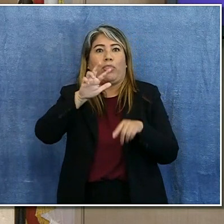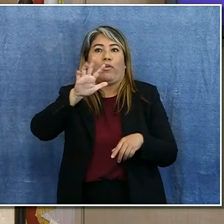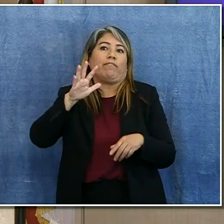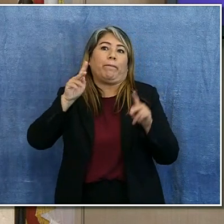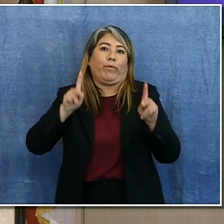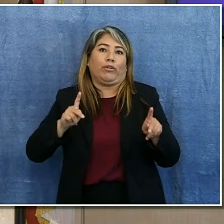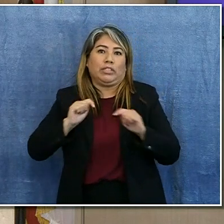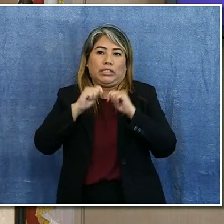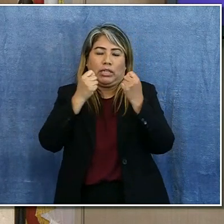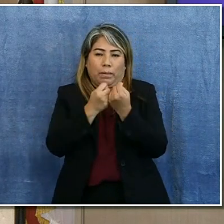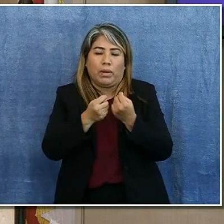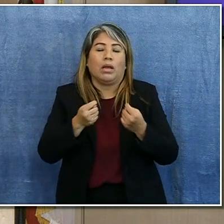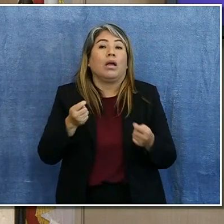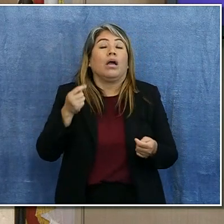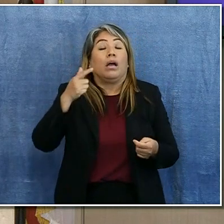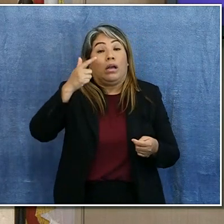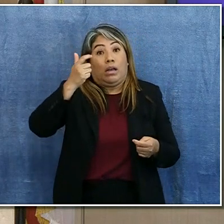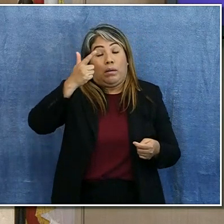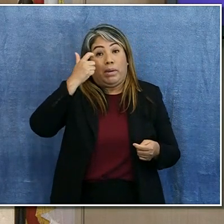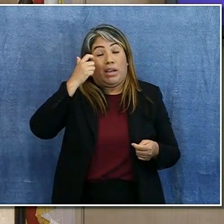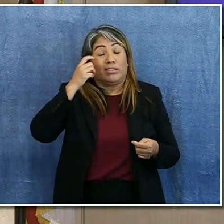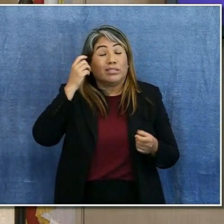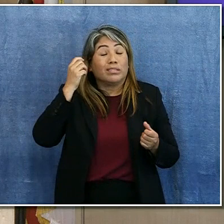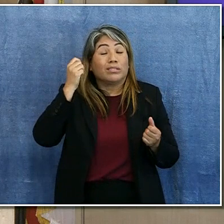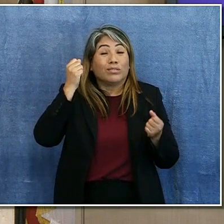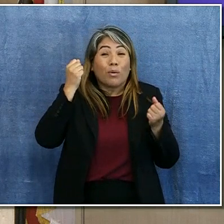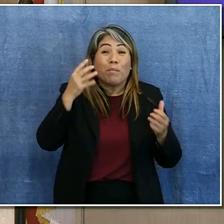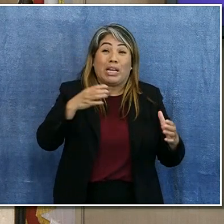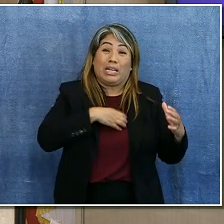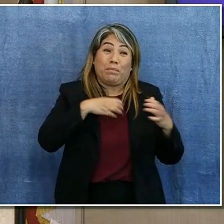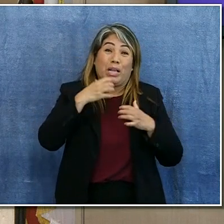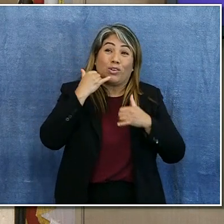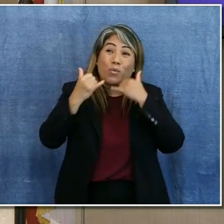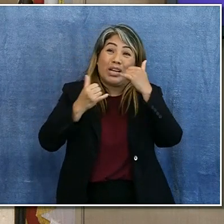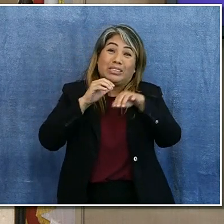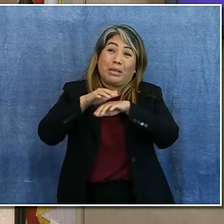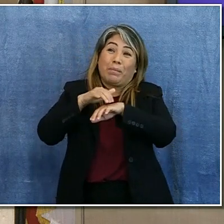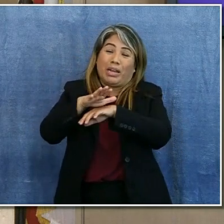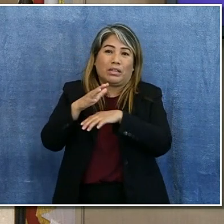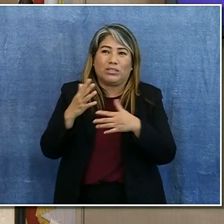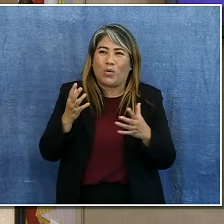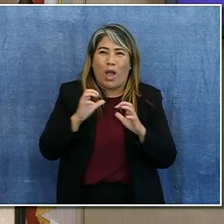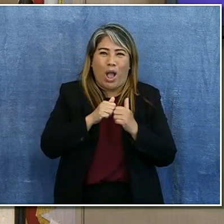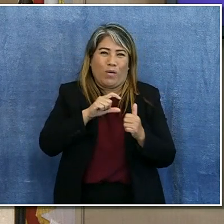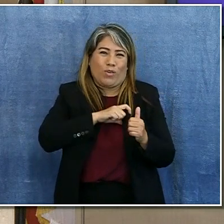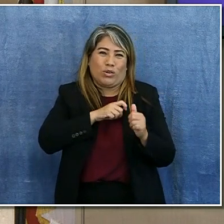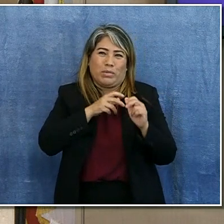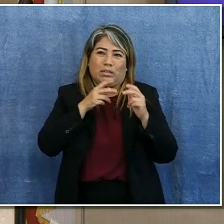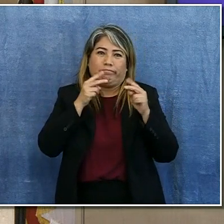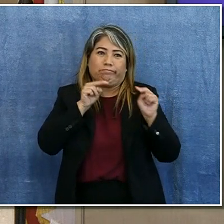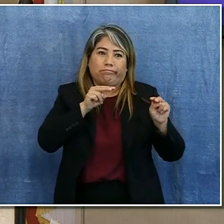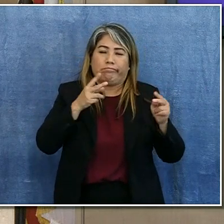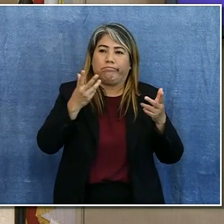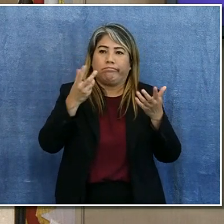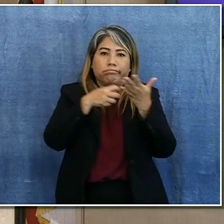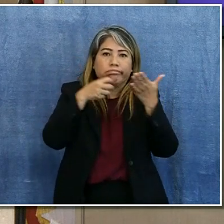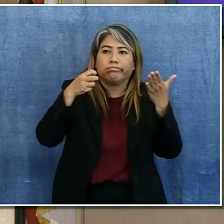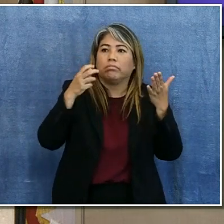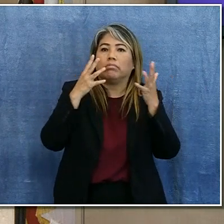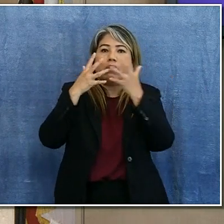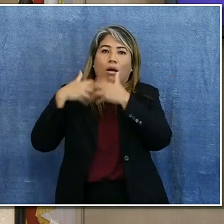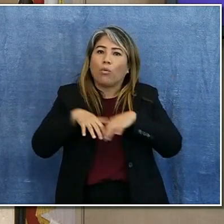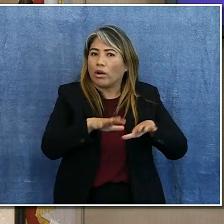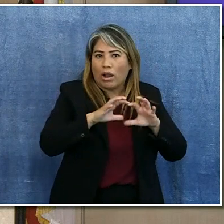their capacity given the thousands of complaints that have already been submitted? Let's see if Supervisor Fletcher wants to come up and respond to